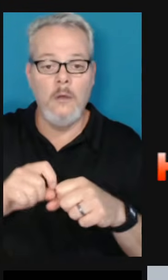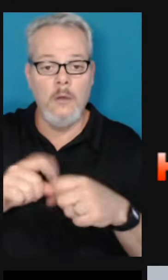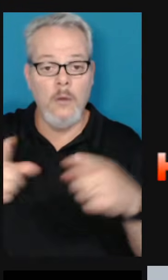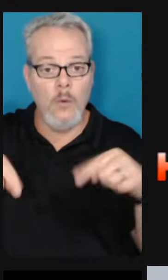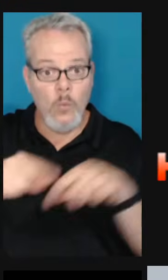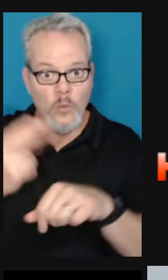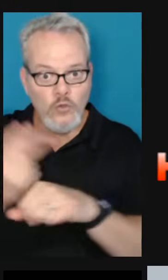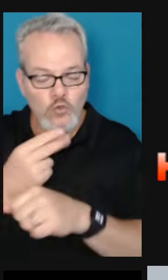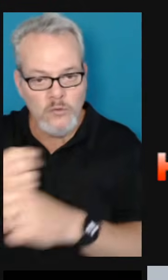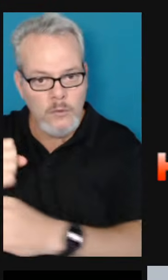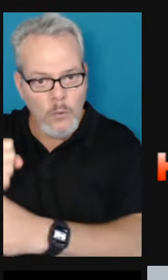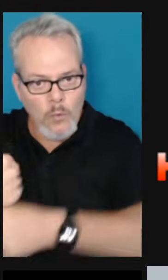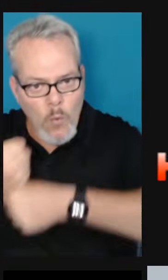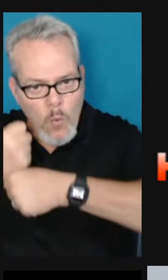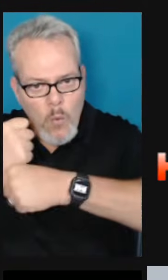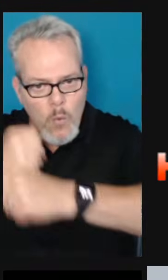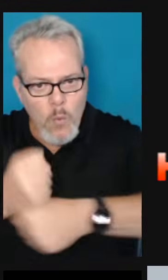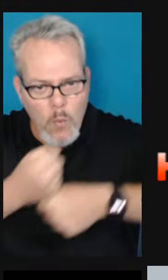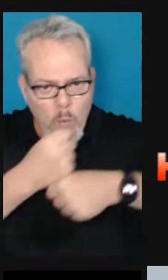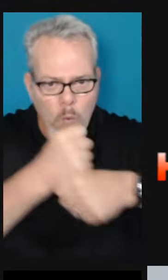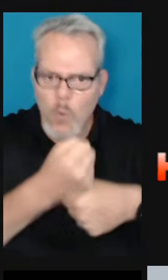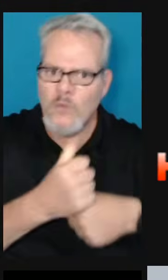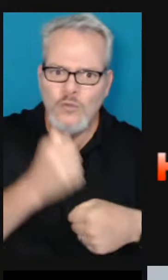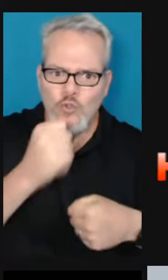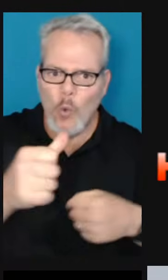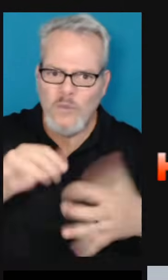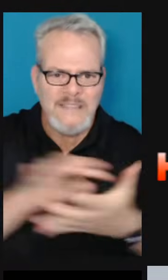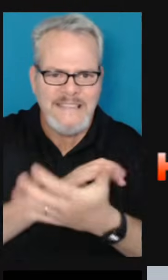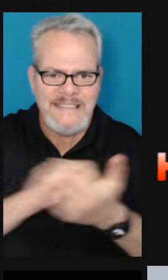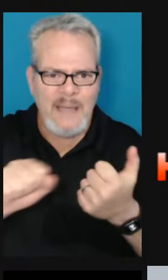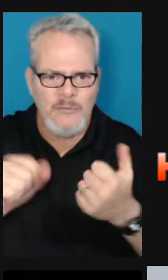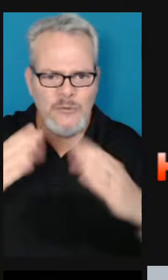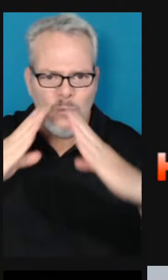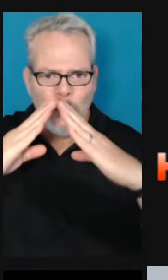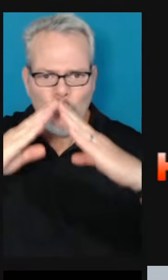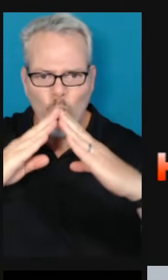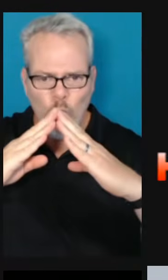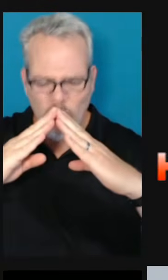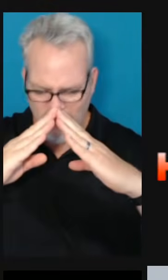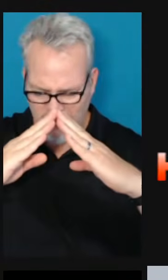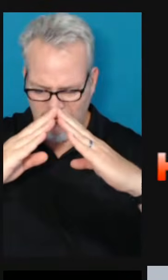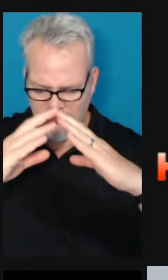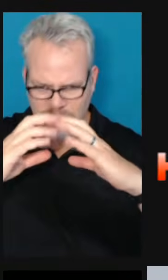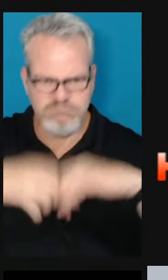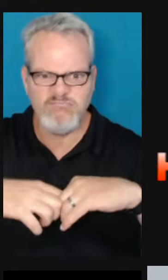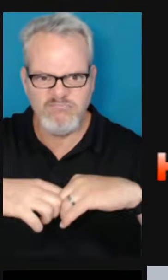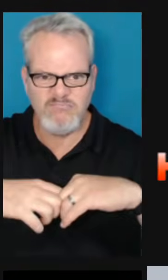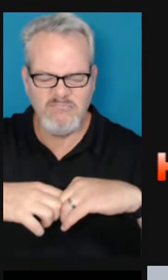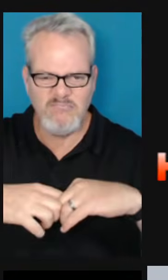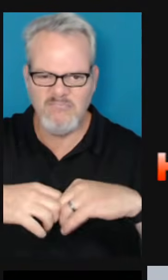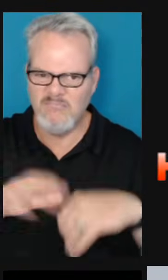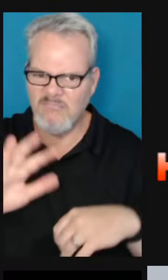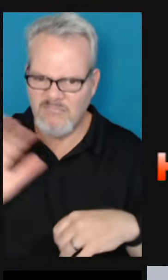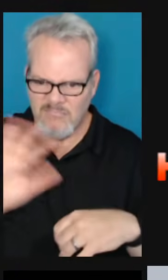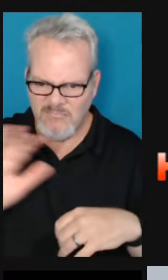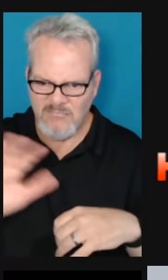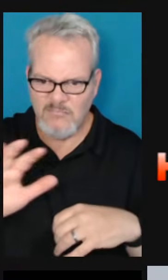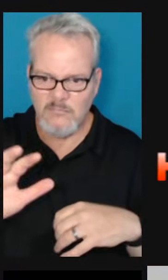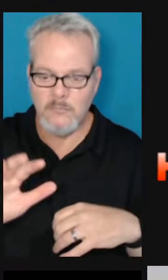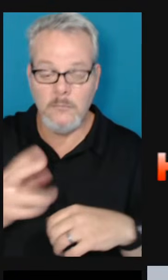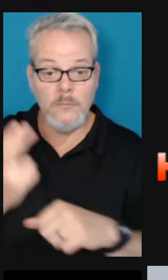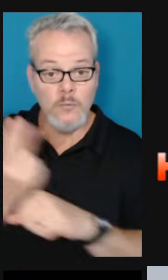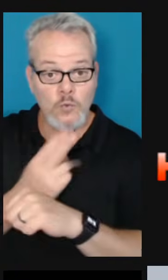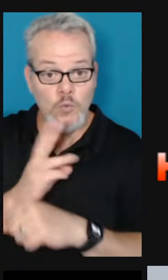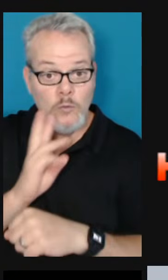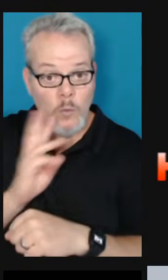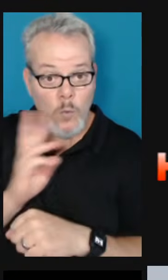or other tools, don't put a hole in your roof and cause it to collapse under you either, right? When using water, be